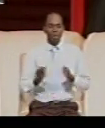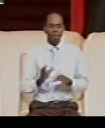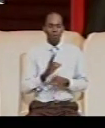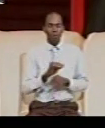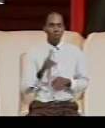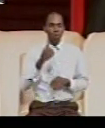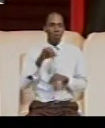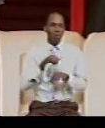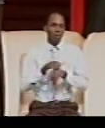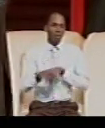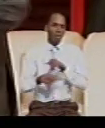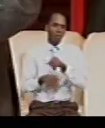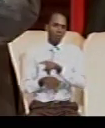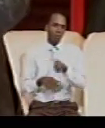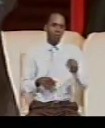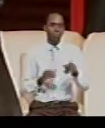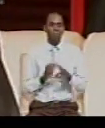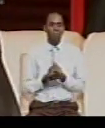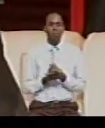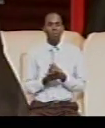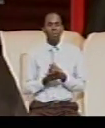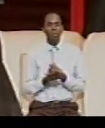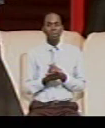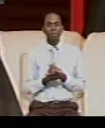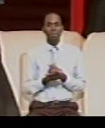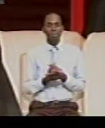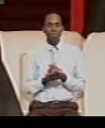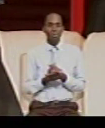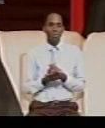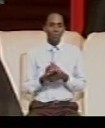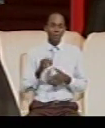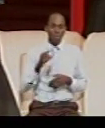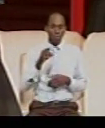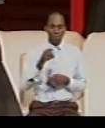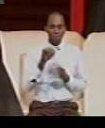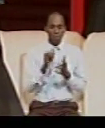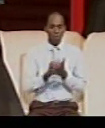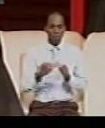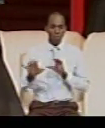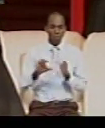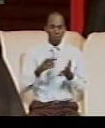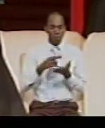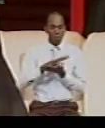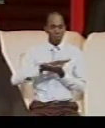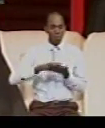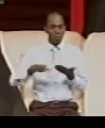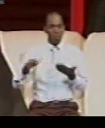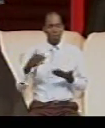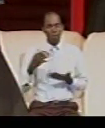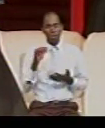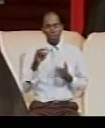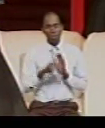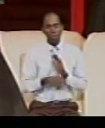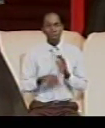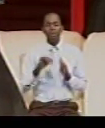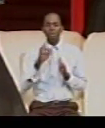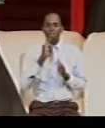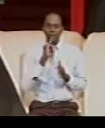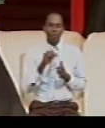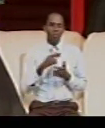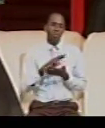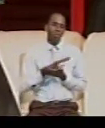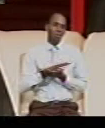you. He that doeth righteousness is righteous, even as